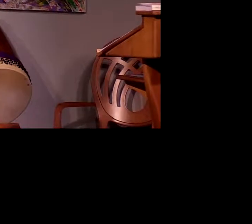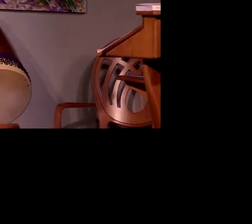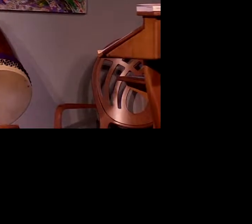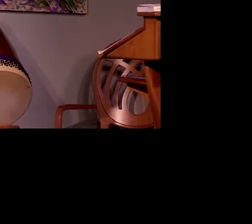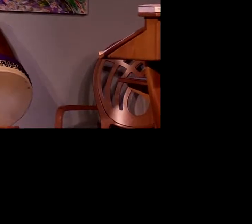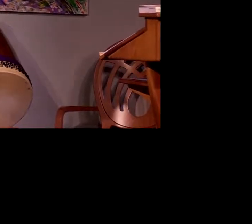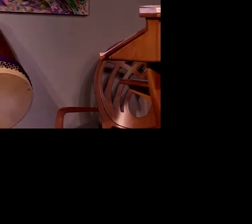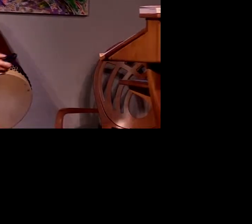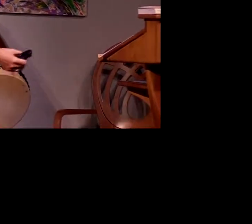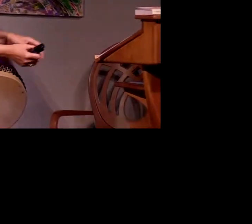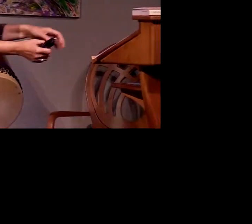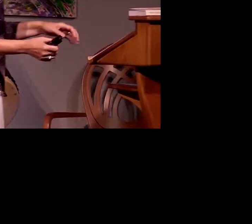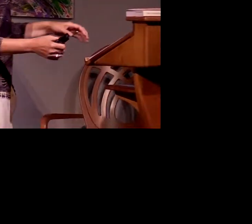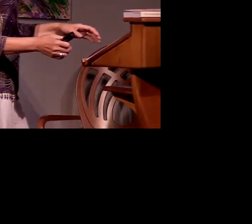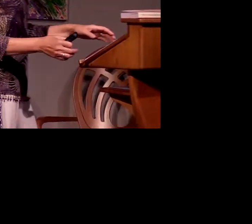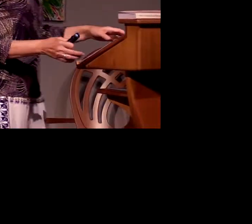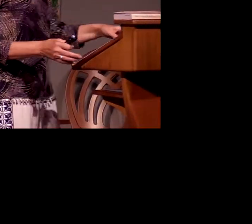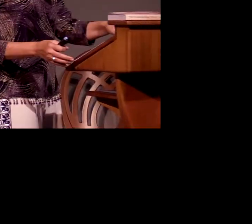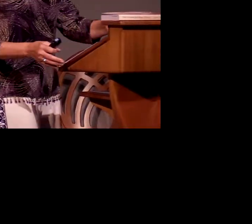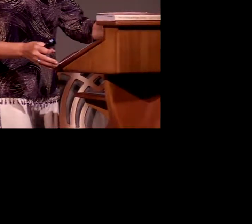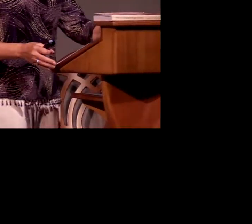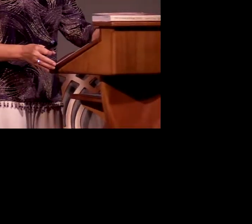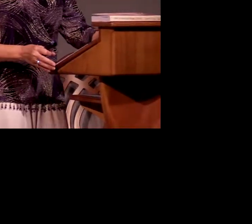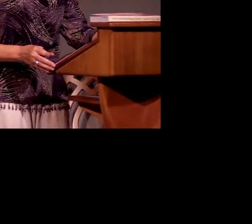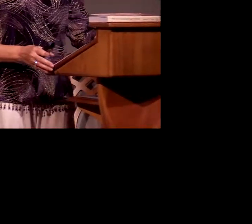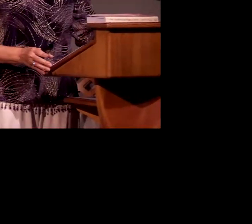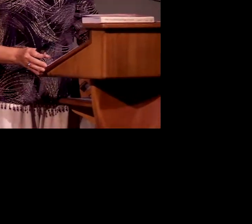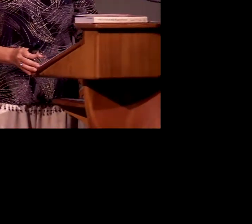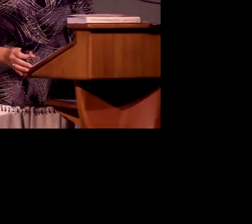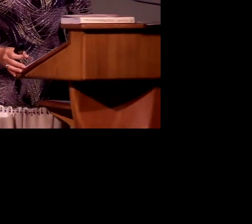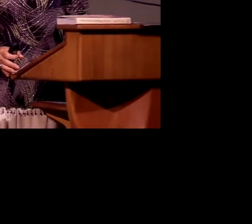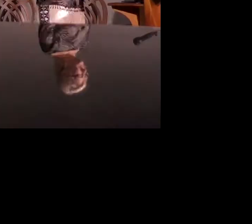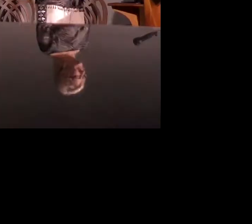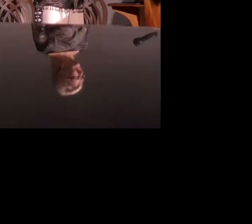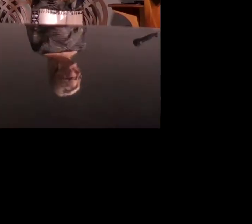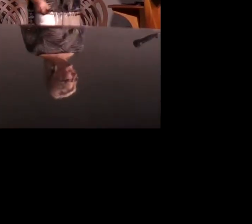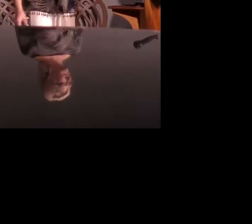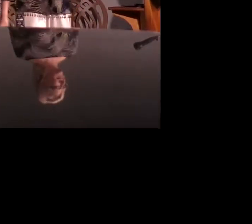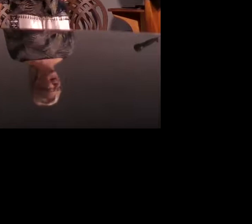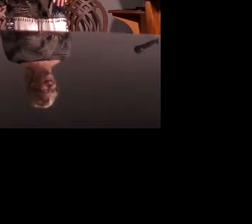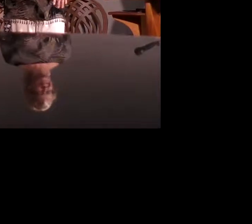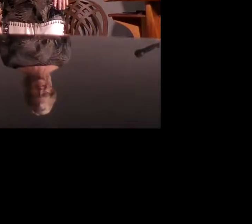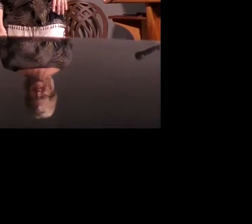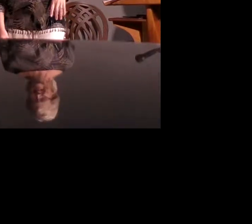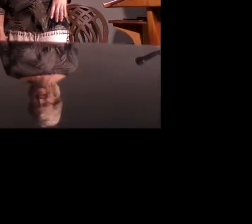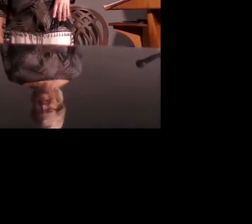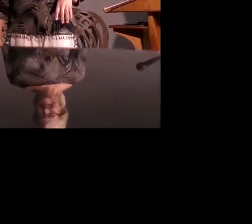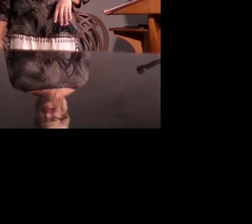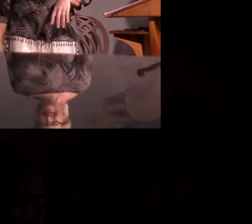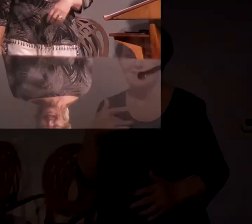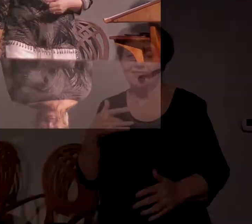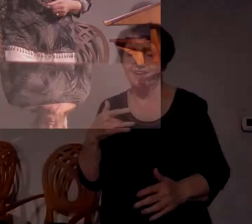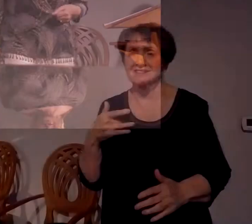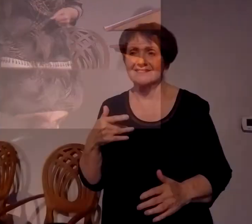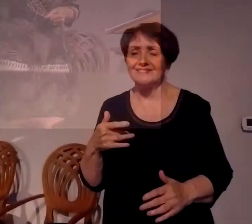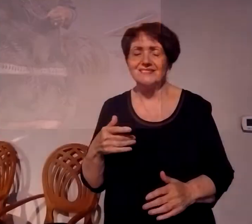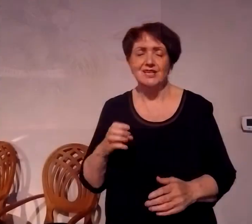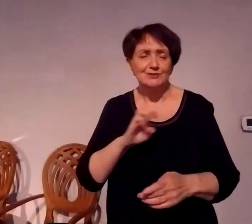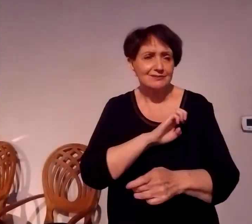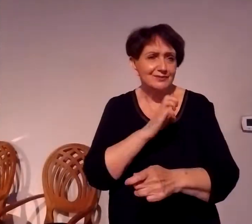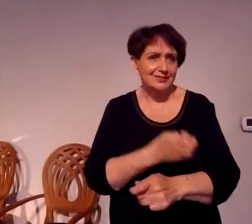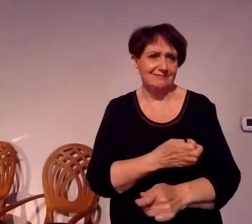It's awesome. I hope those of you watching online at home can have a feeling of that